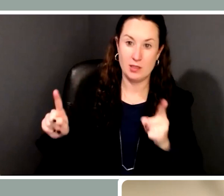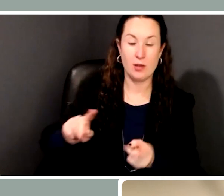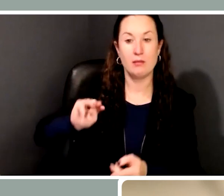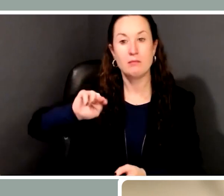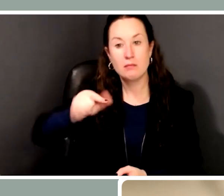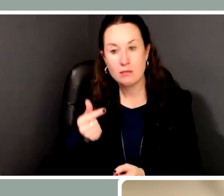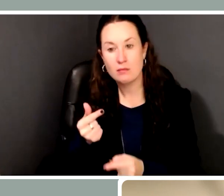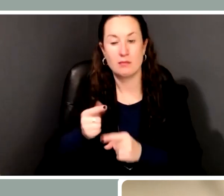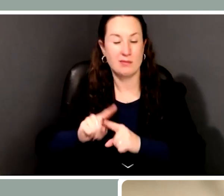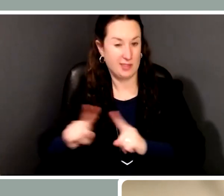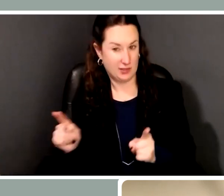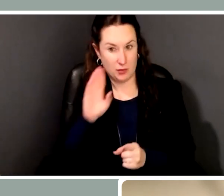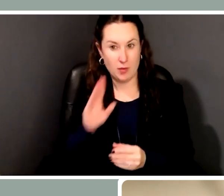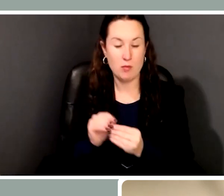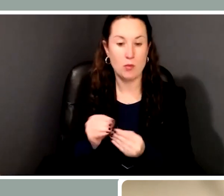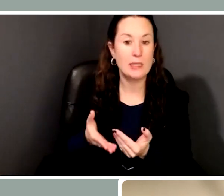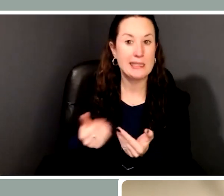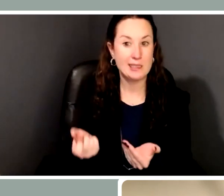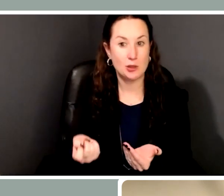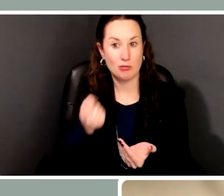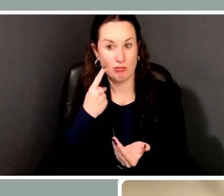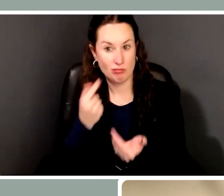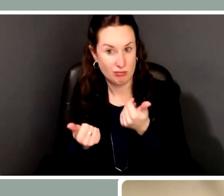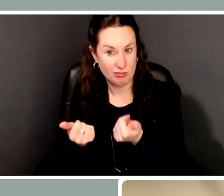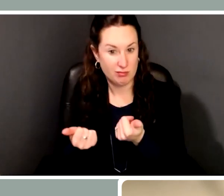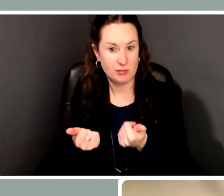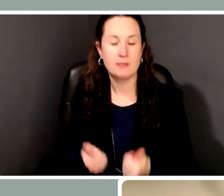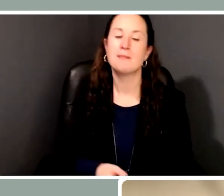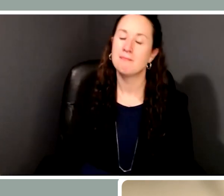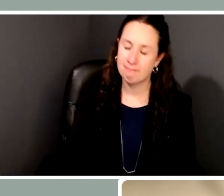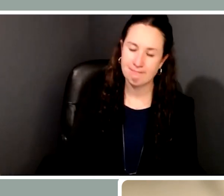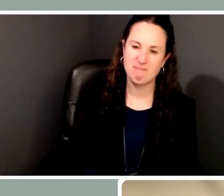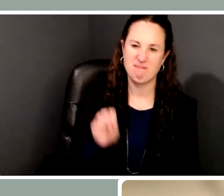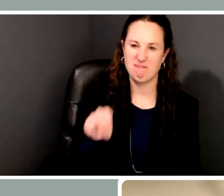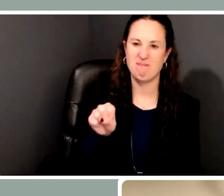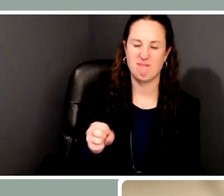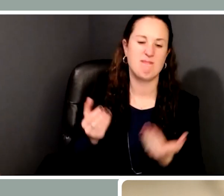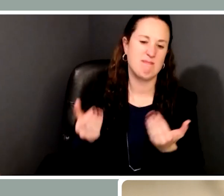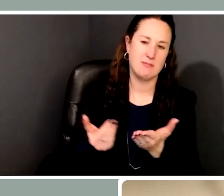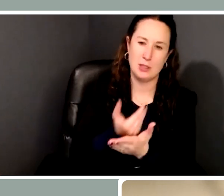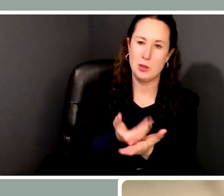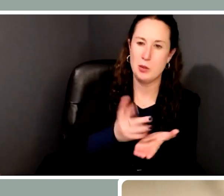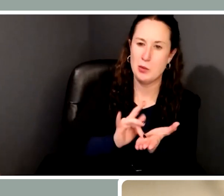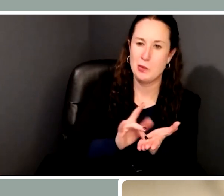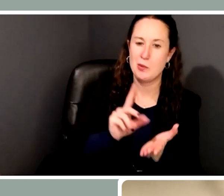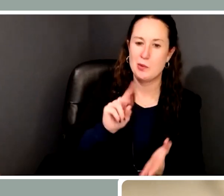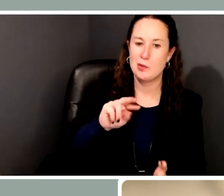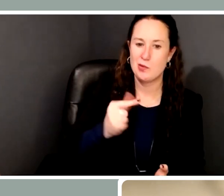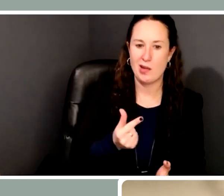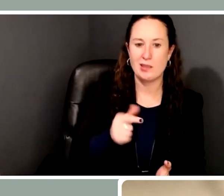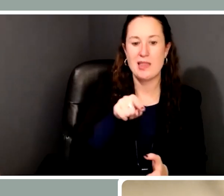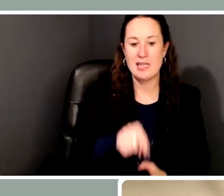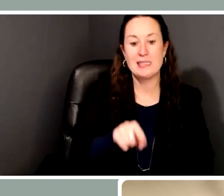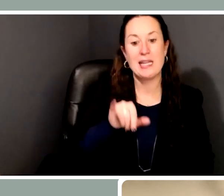easier to take. So there are certainly side effects from these new drugs. So Enhertu is a drug that has